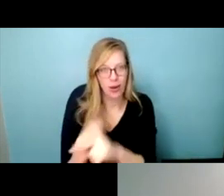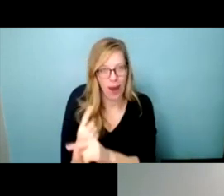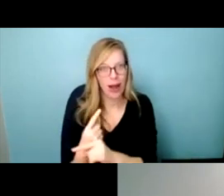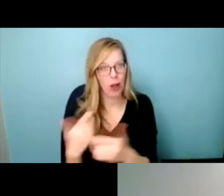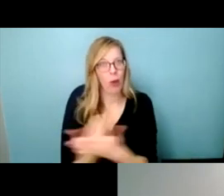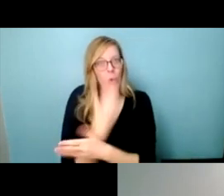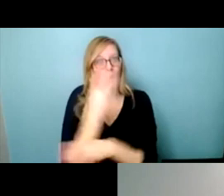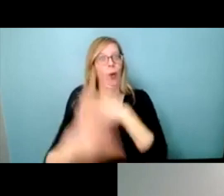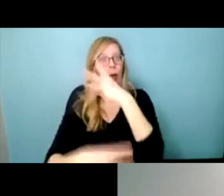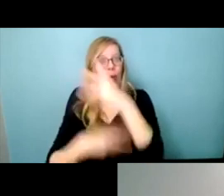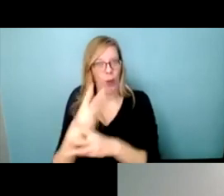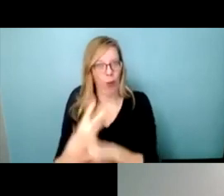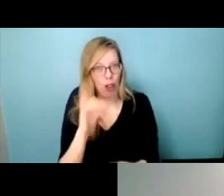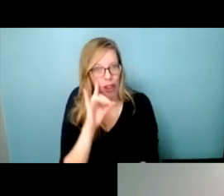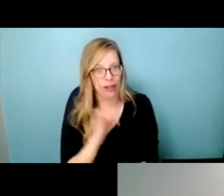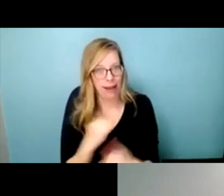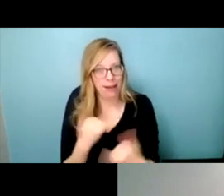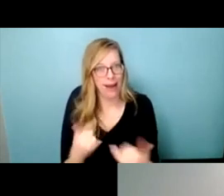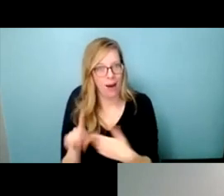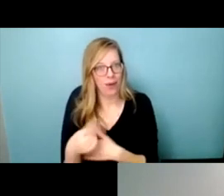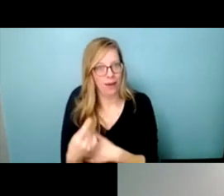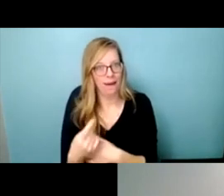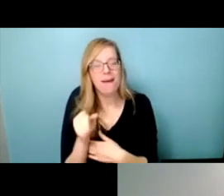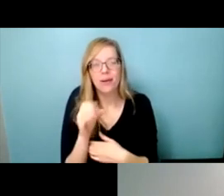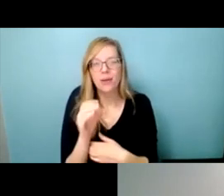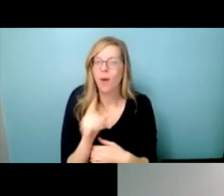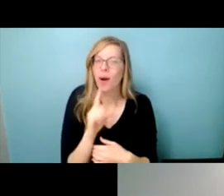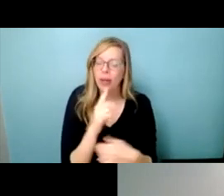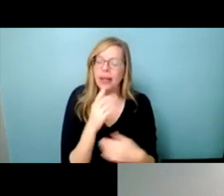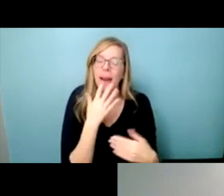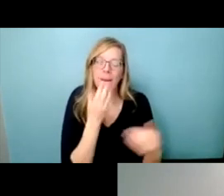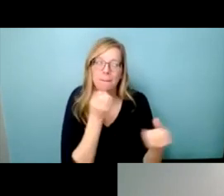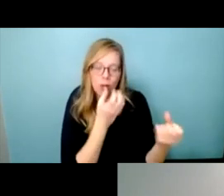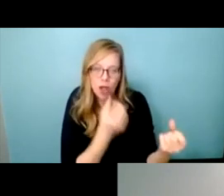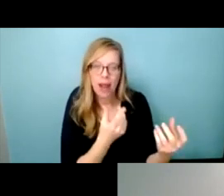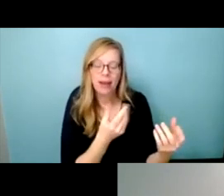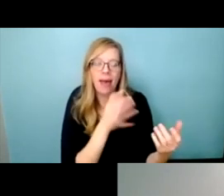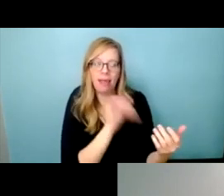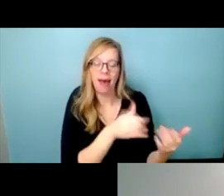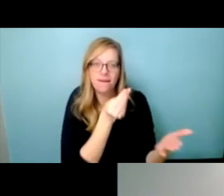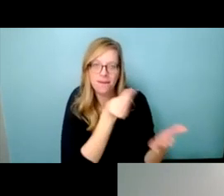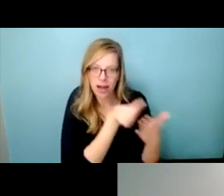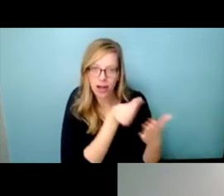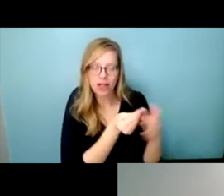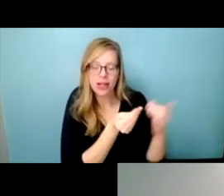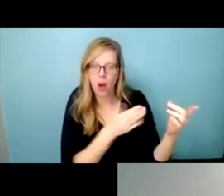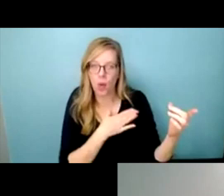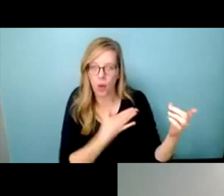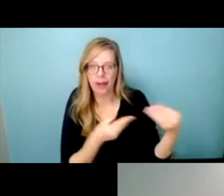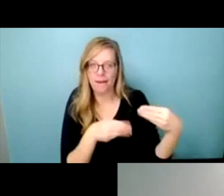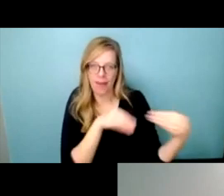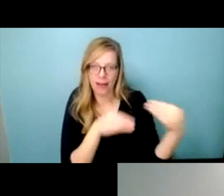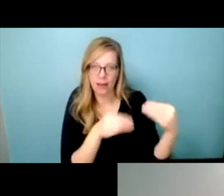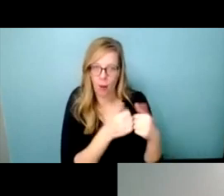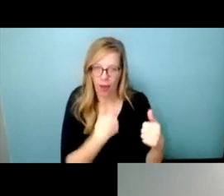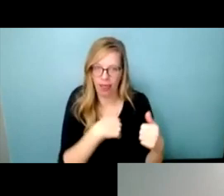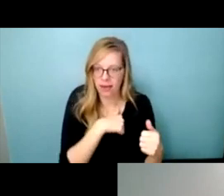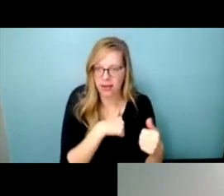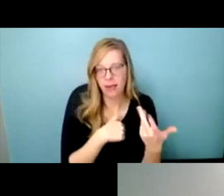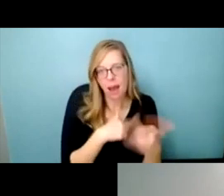out here. And so I appreciate when funders are able to have that flexibility with us, so long as, of